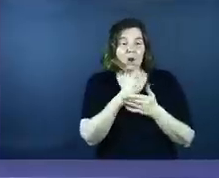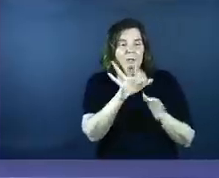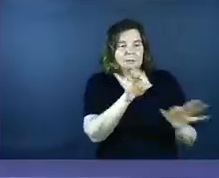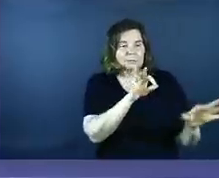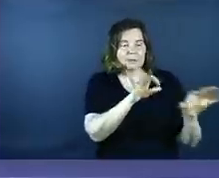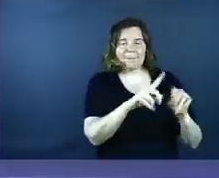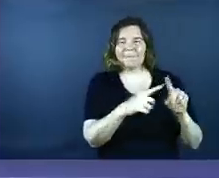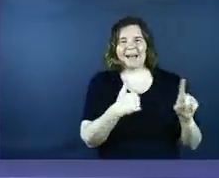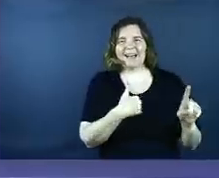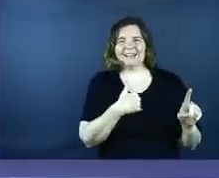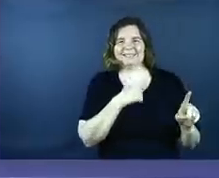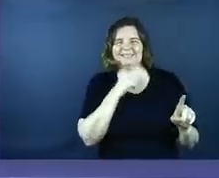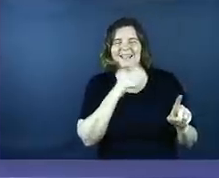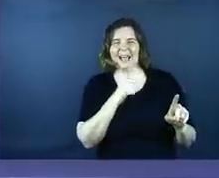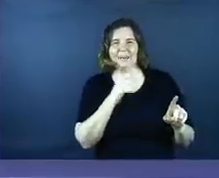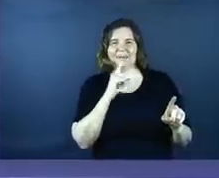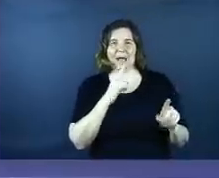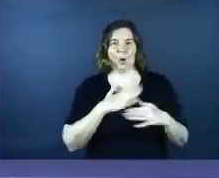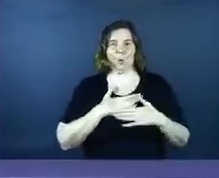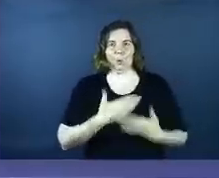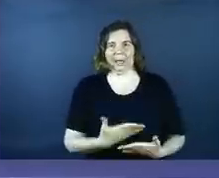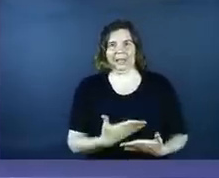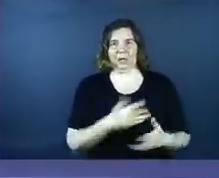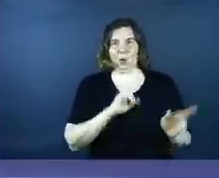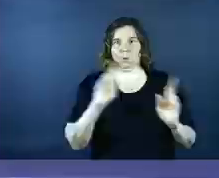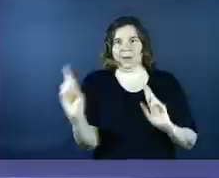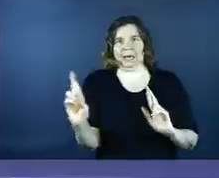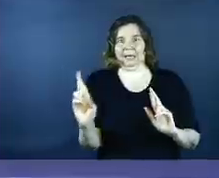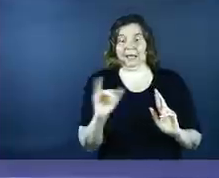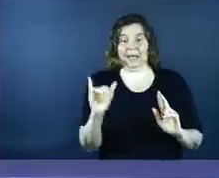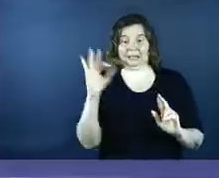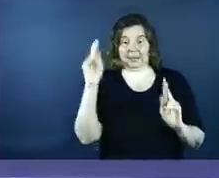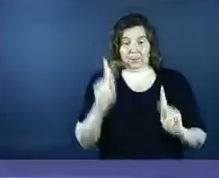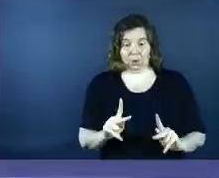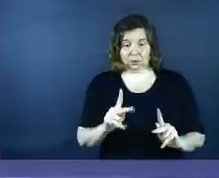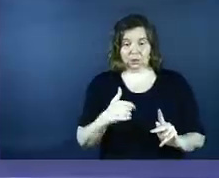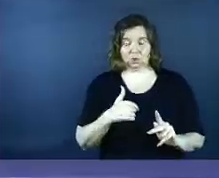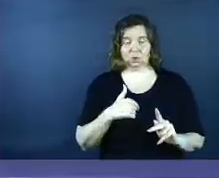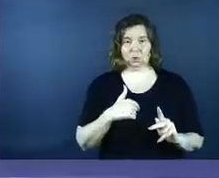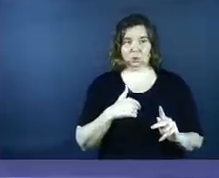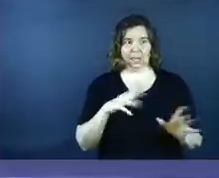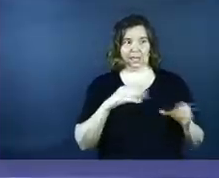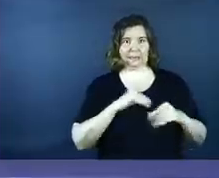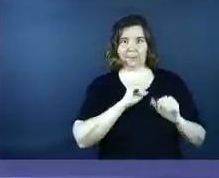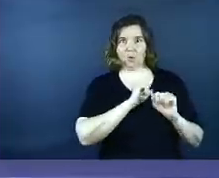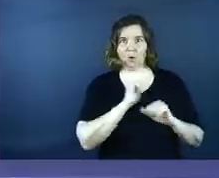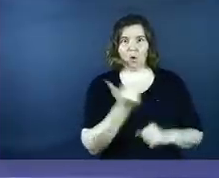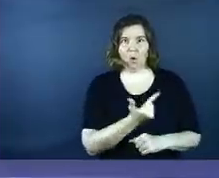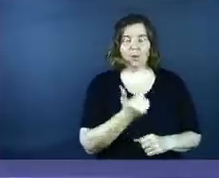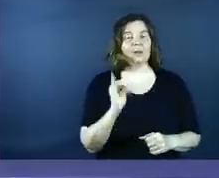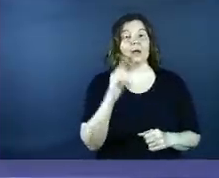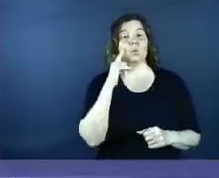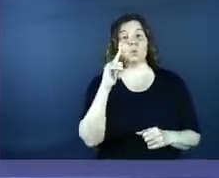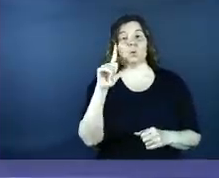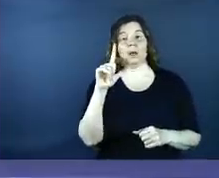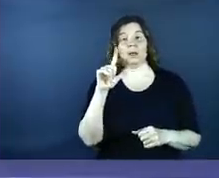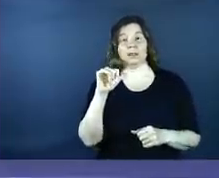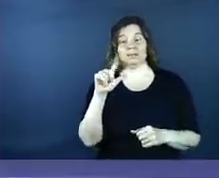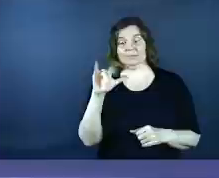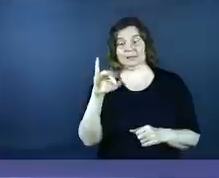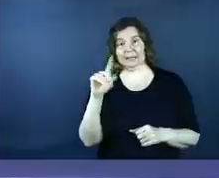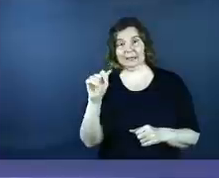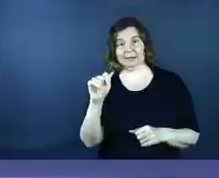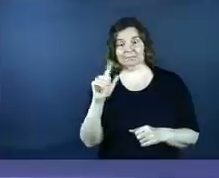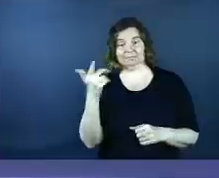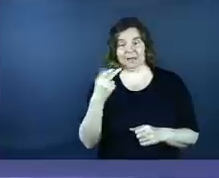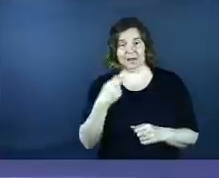but I certainly am not willing or ready as a person to swallow all of it. Like when Linda and I went on our